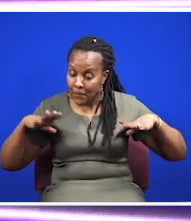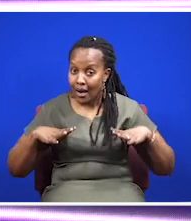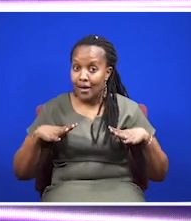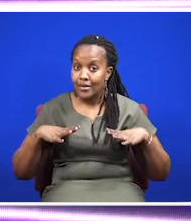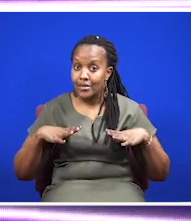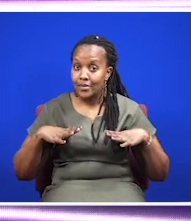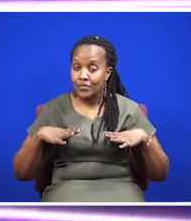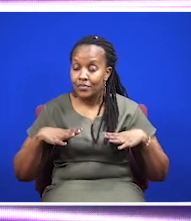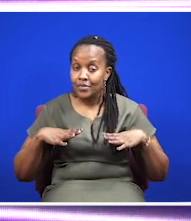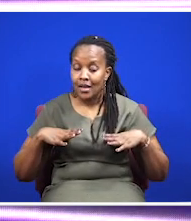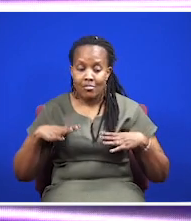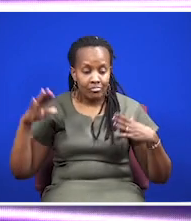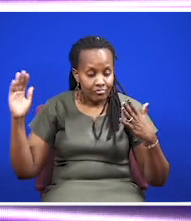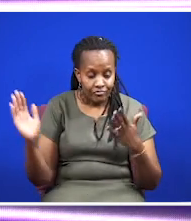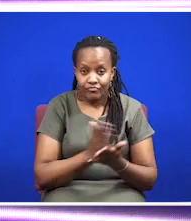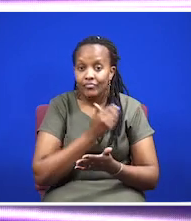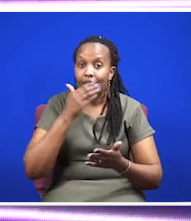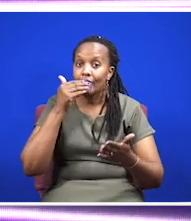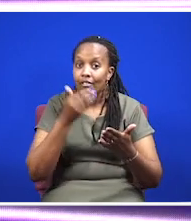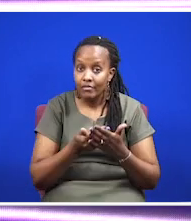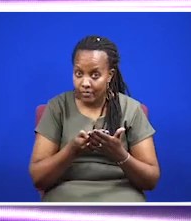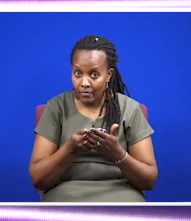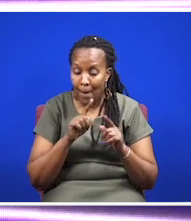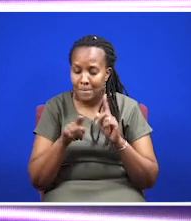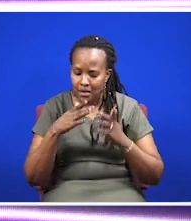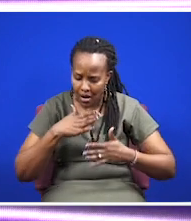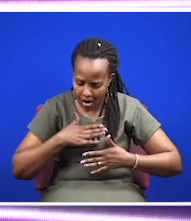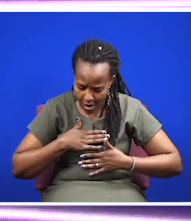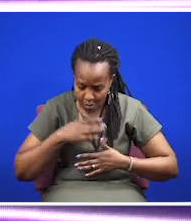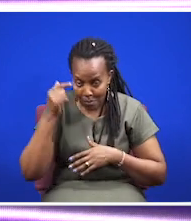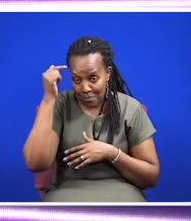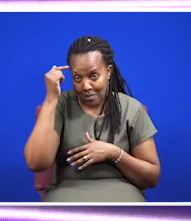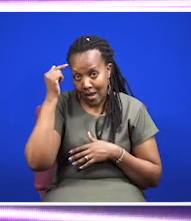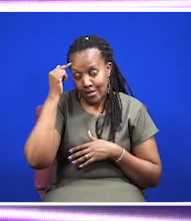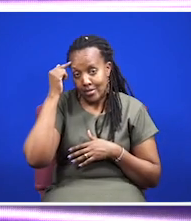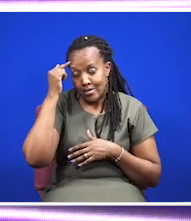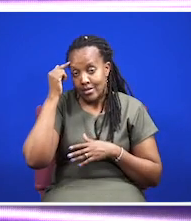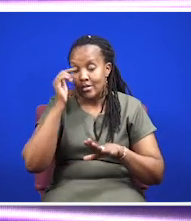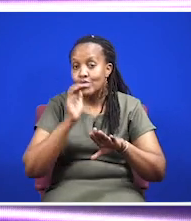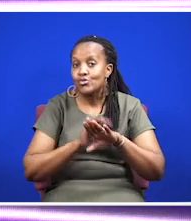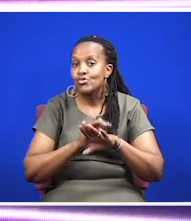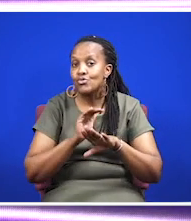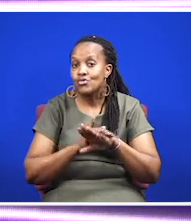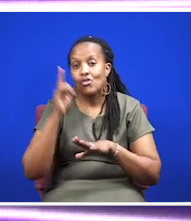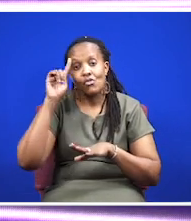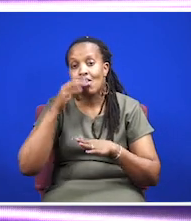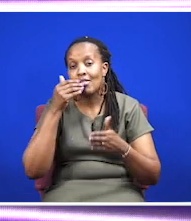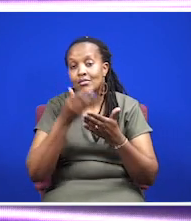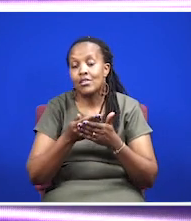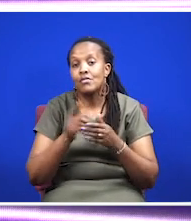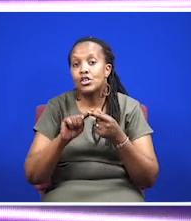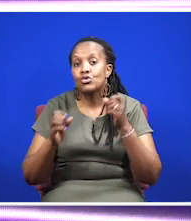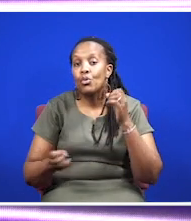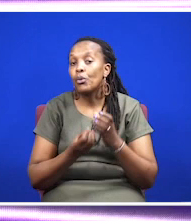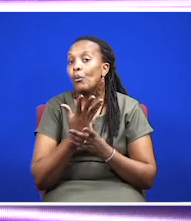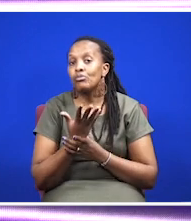thanksgiving, but a humble mind is the soil out of which thanksgiving grows naturally. A